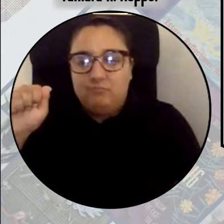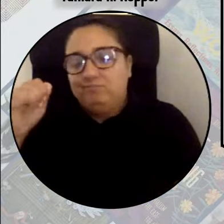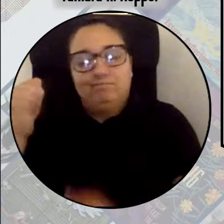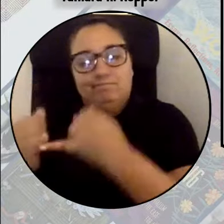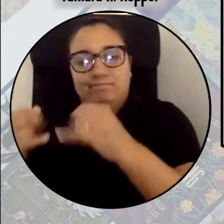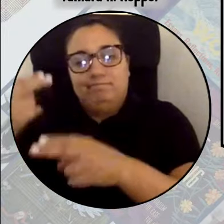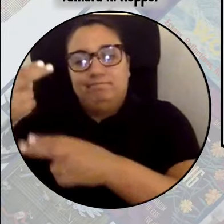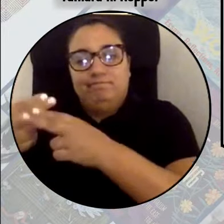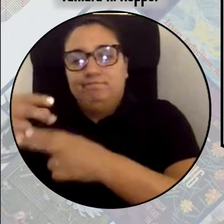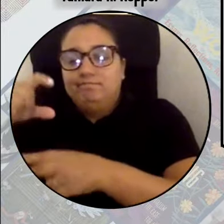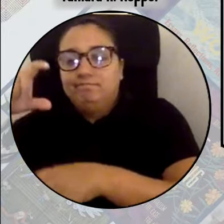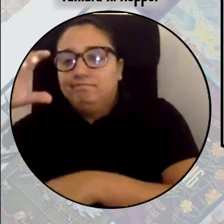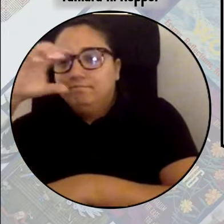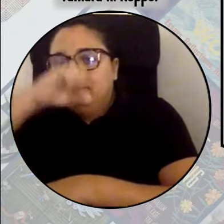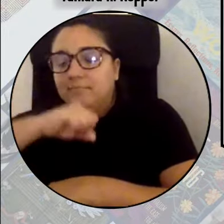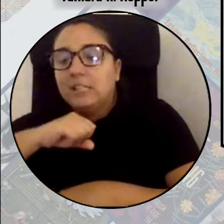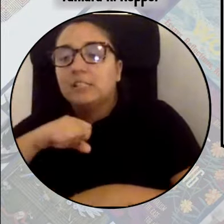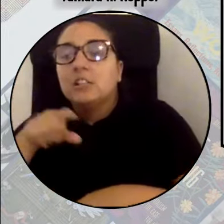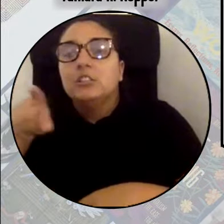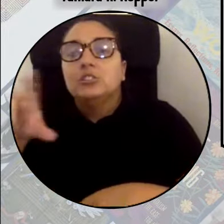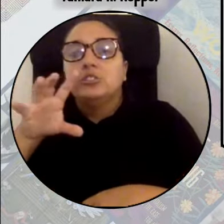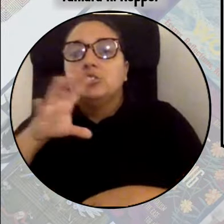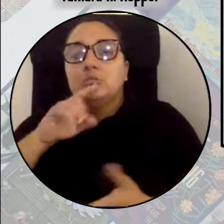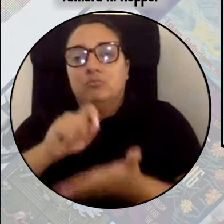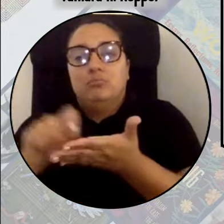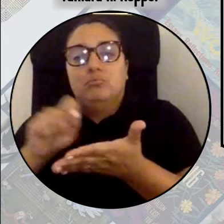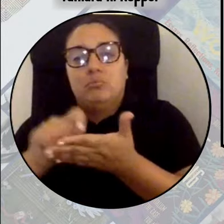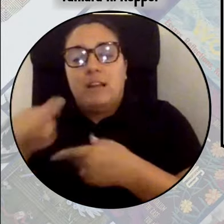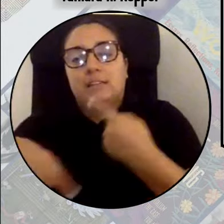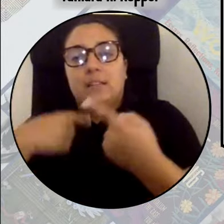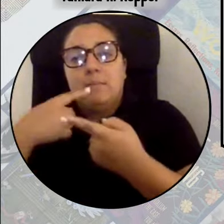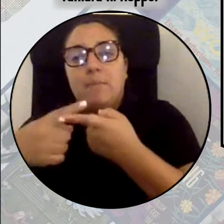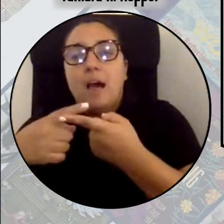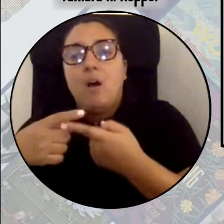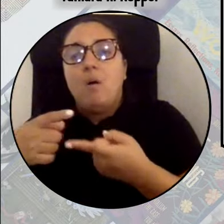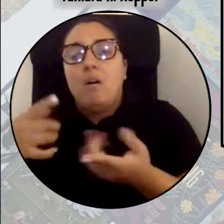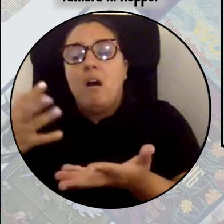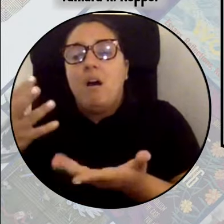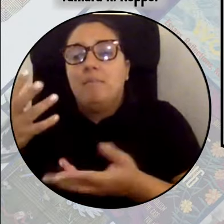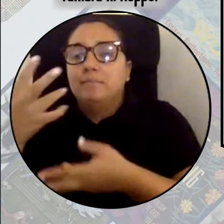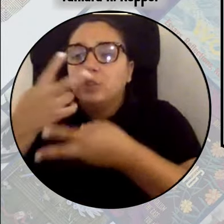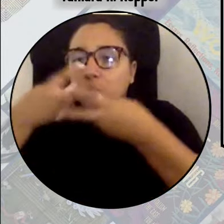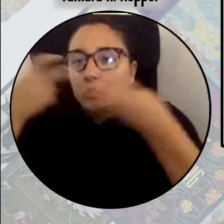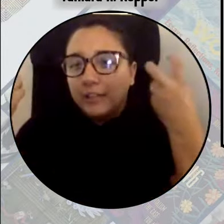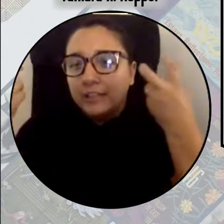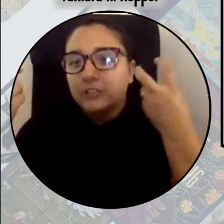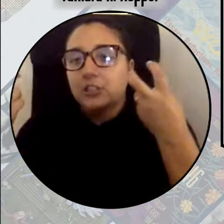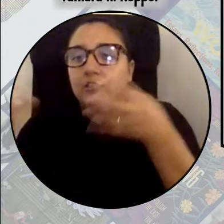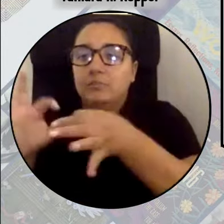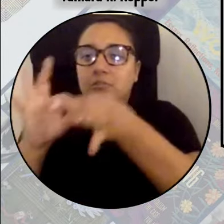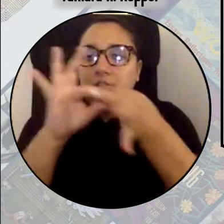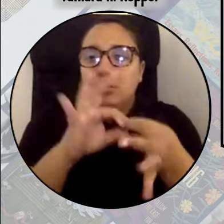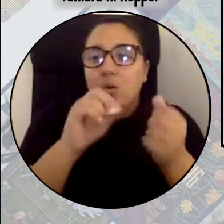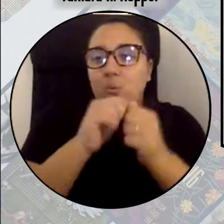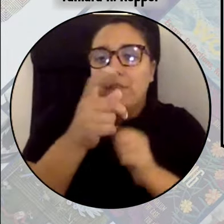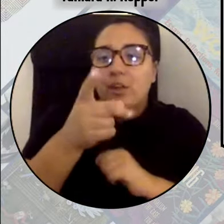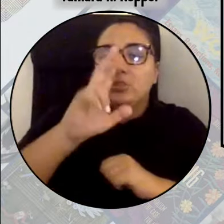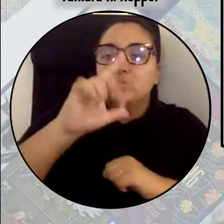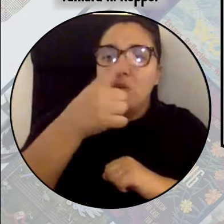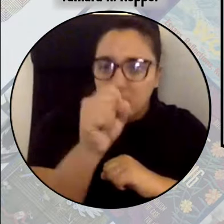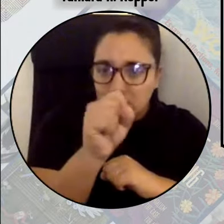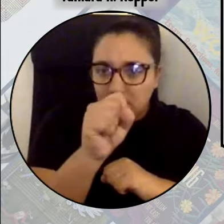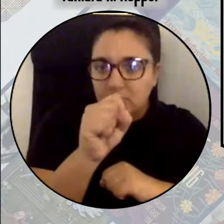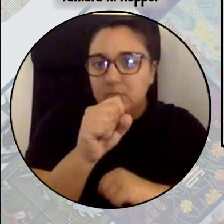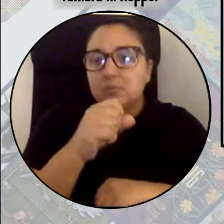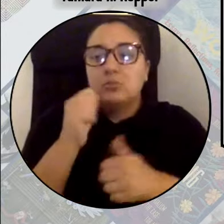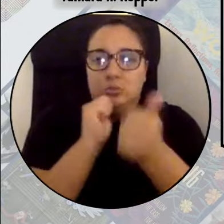and sports. And so she wrote her first book on Jack Johnson, the boxer, but now she's looking